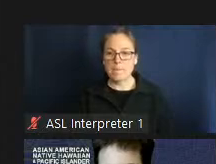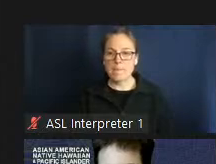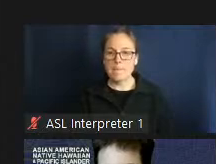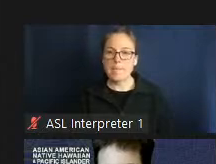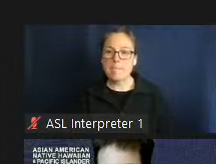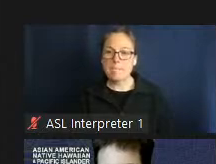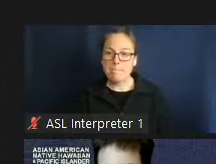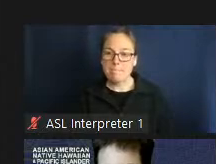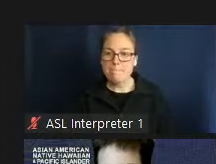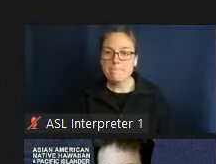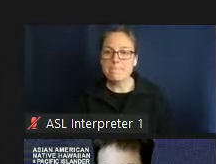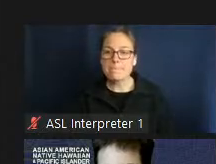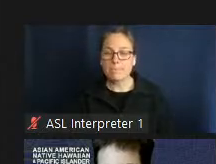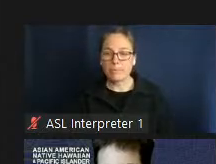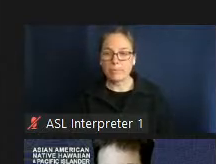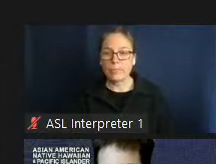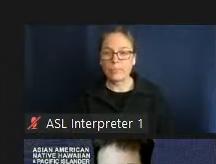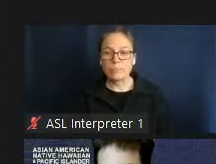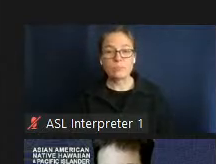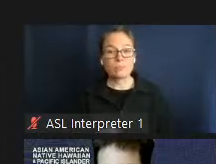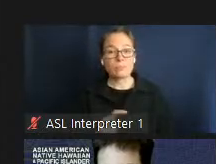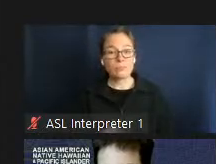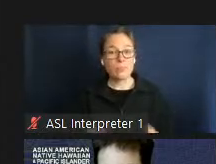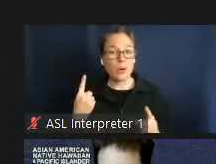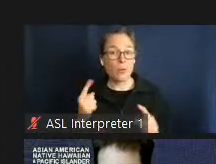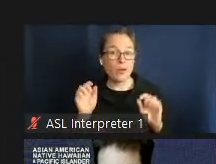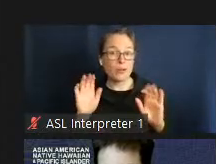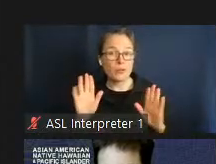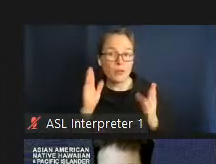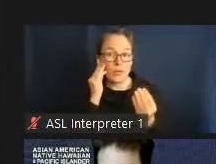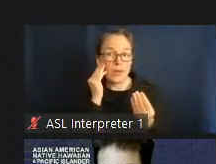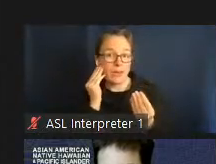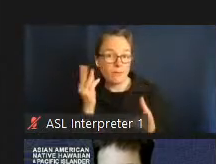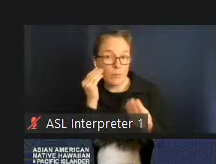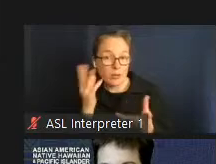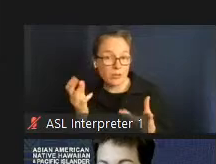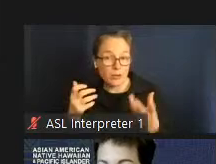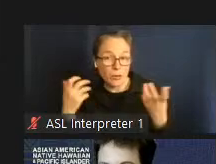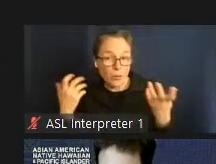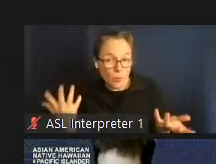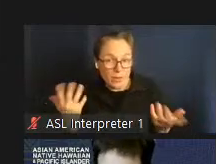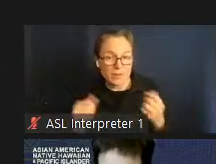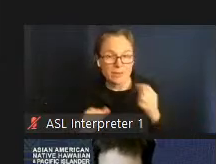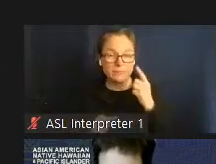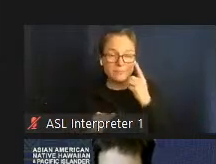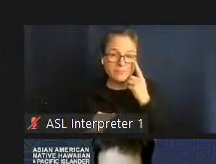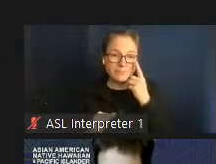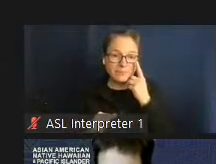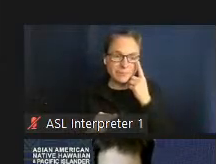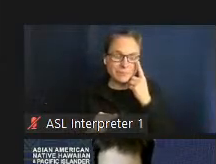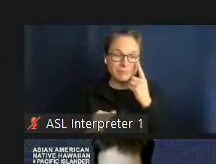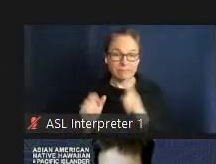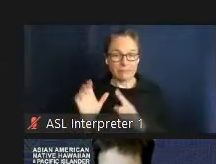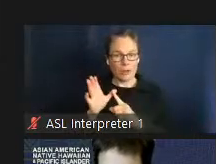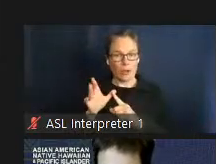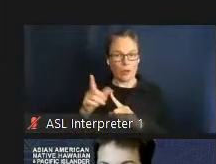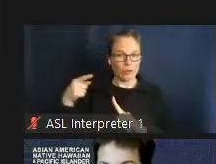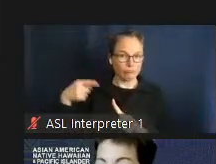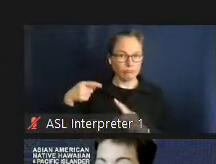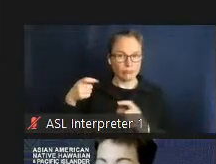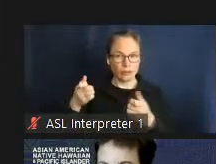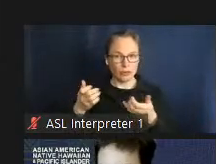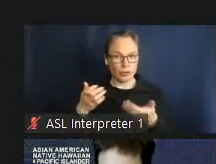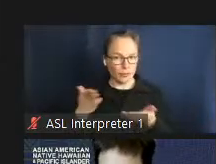So, but I do have great news to share, and I'll lead off with the culturally specific service